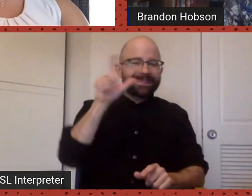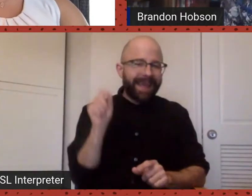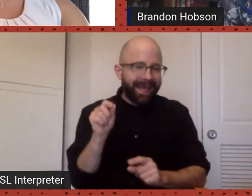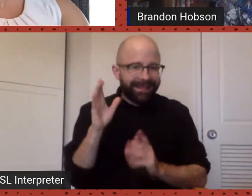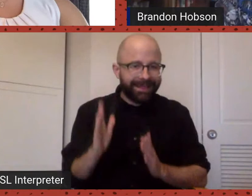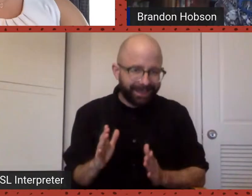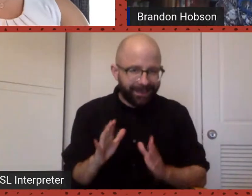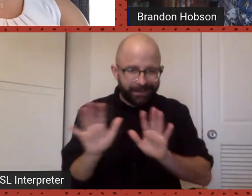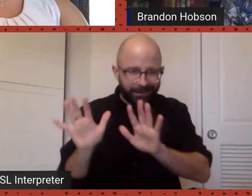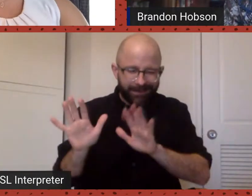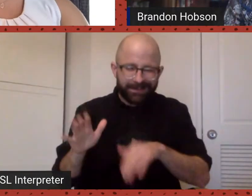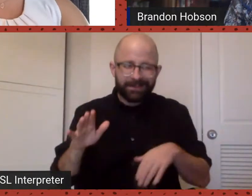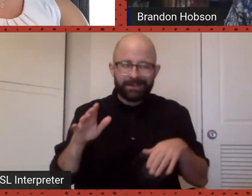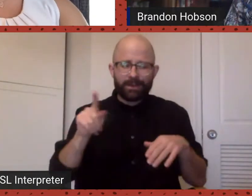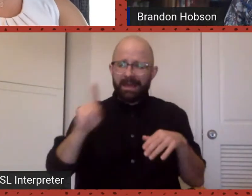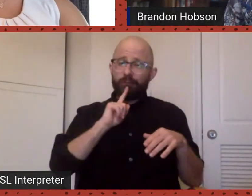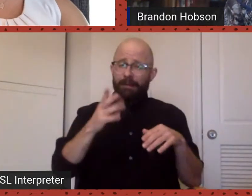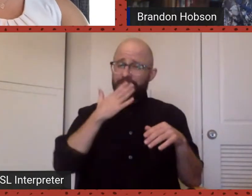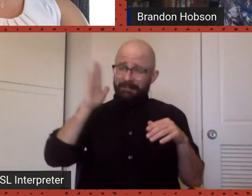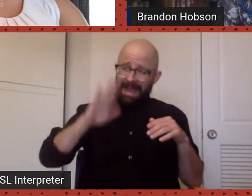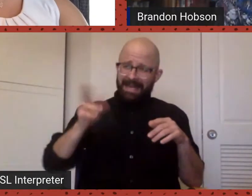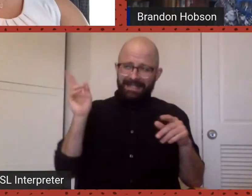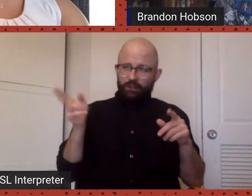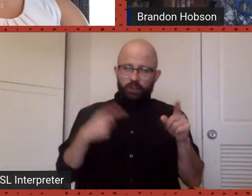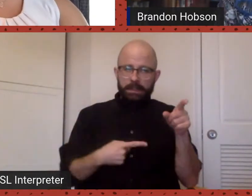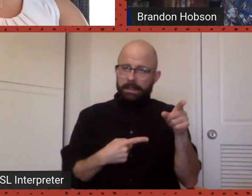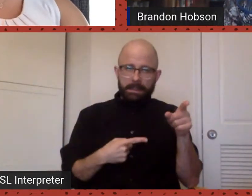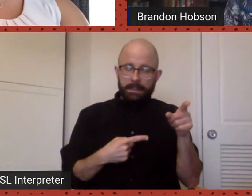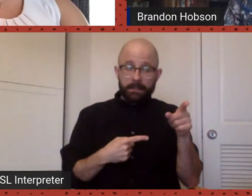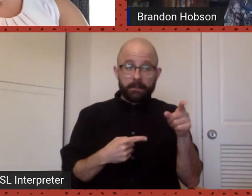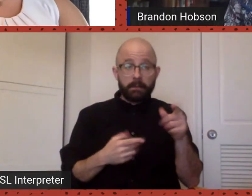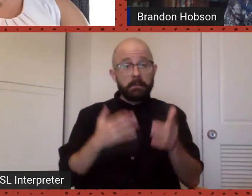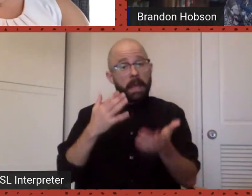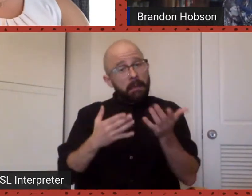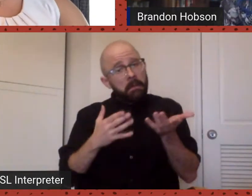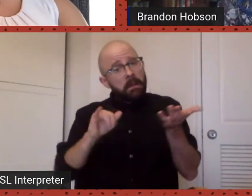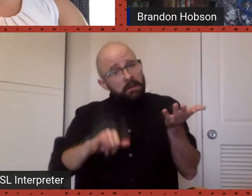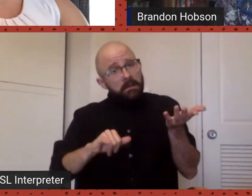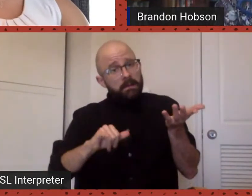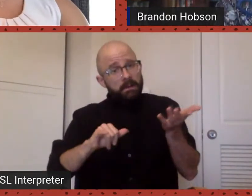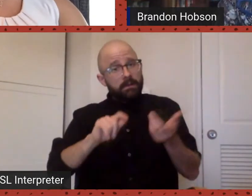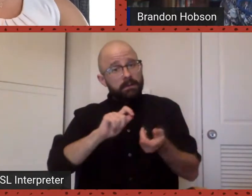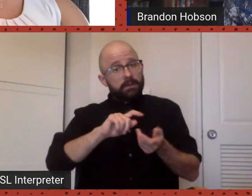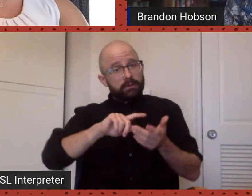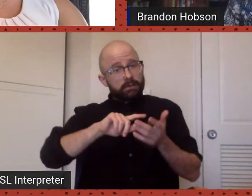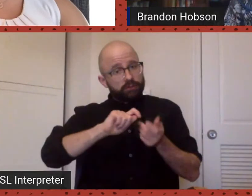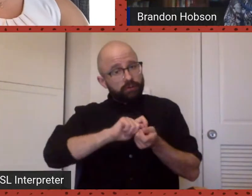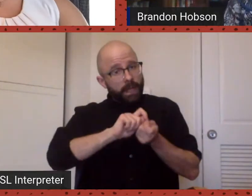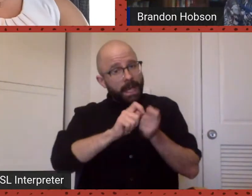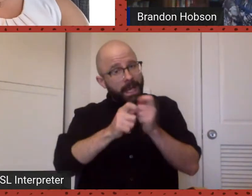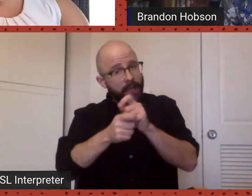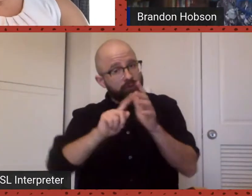it's they've got a really, really bad history. But maybe that's starting to change. I don't know. I mean,